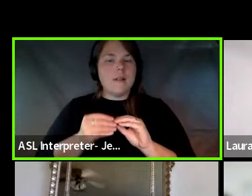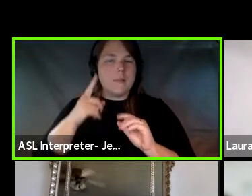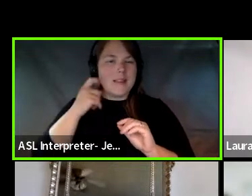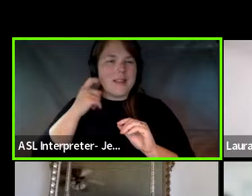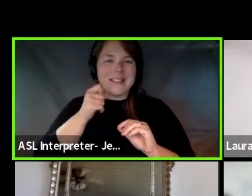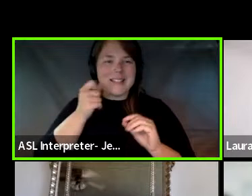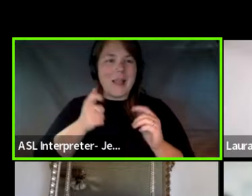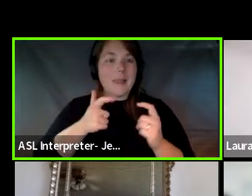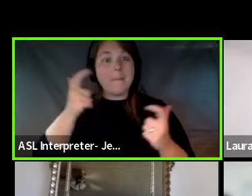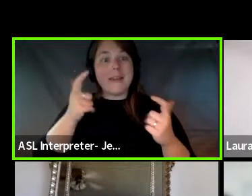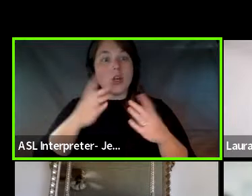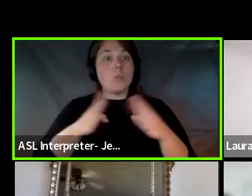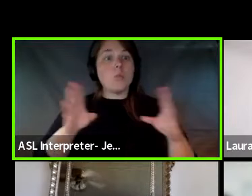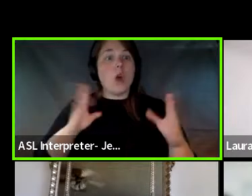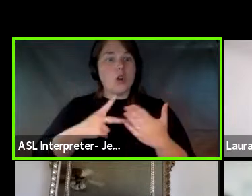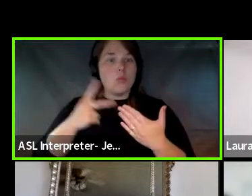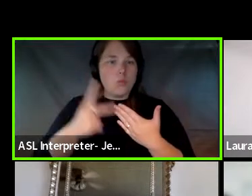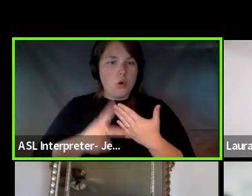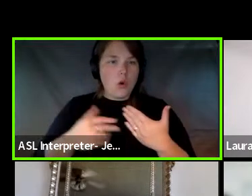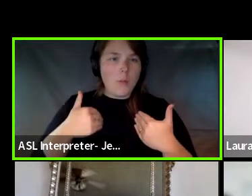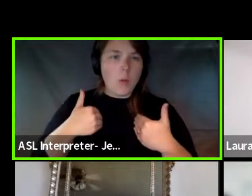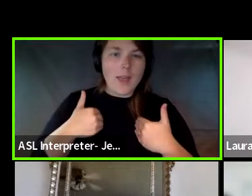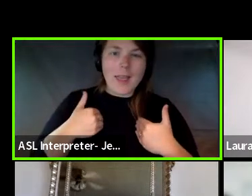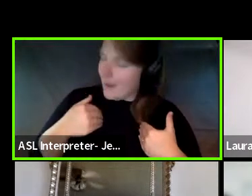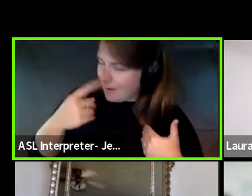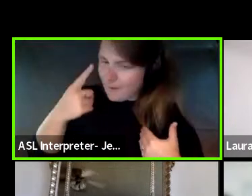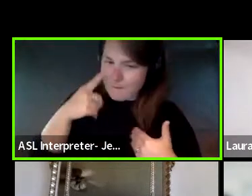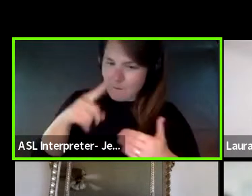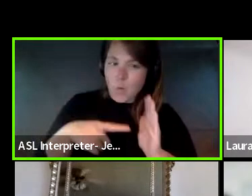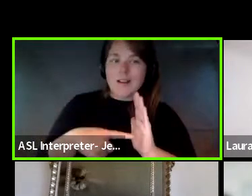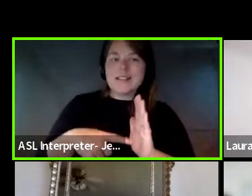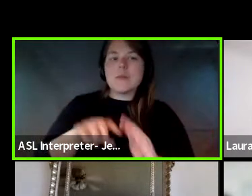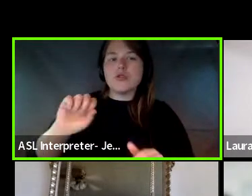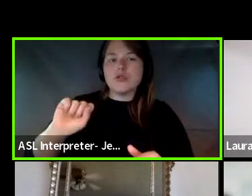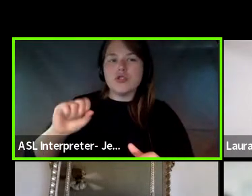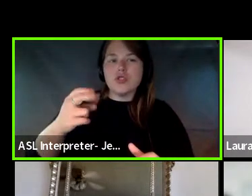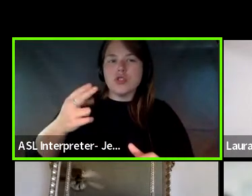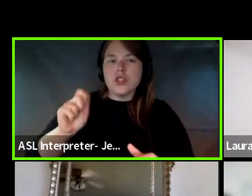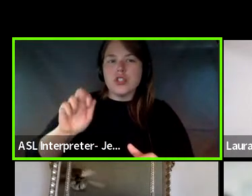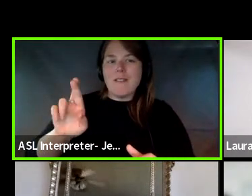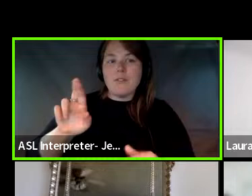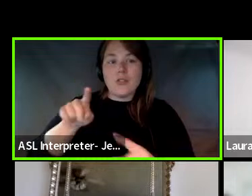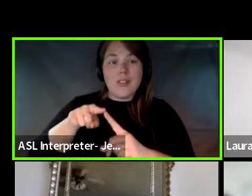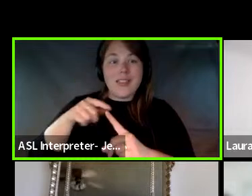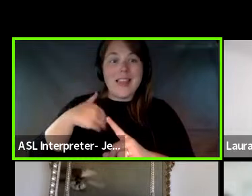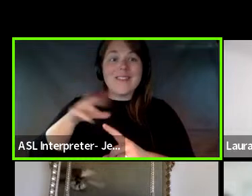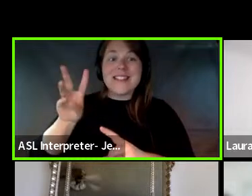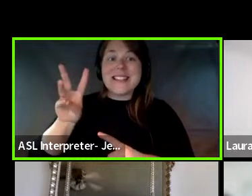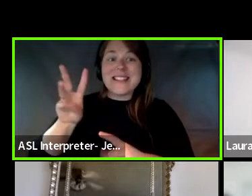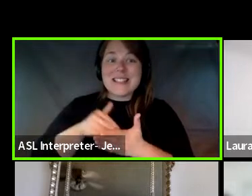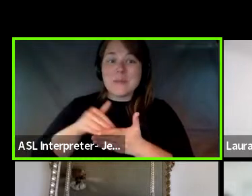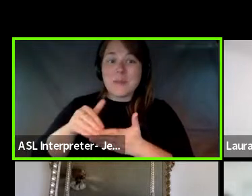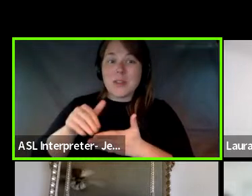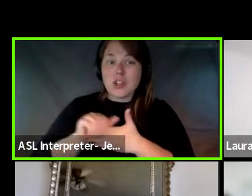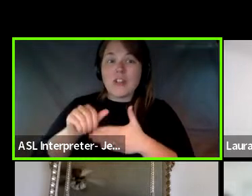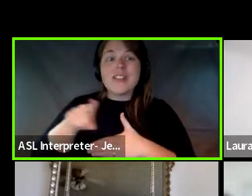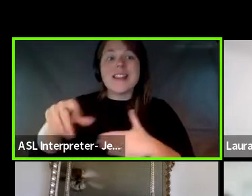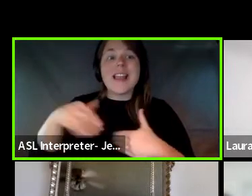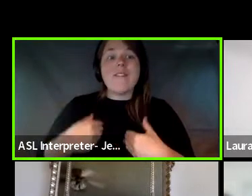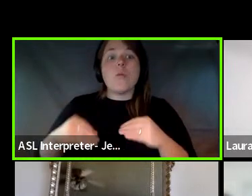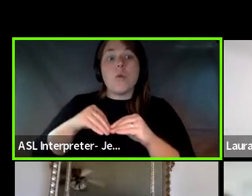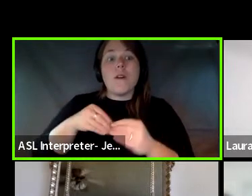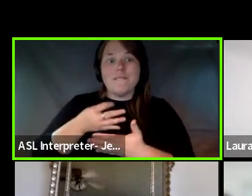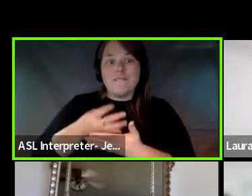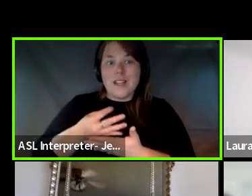like we have in like for Shafter, for example, has like $6 million. Each one of them have like a larger funding. And so there's a lot